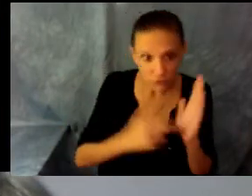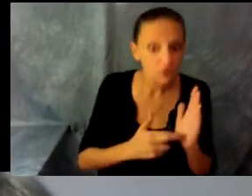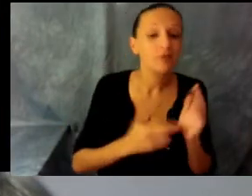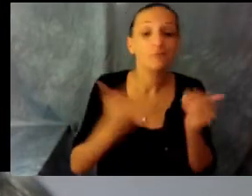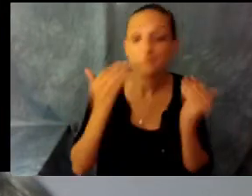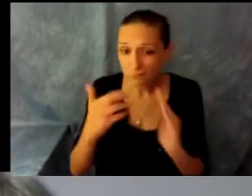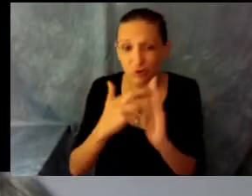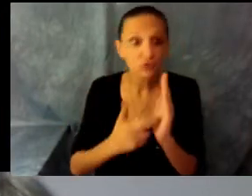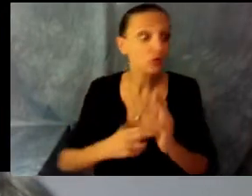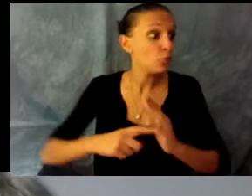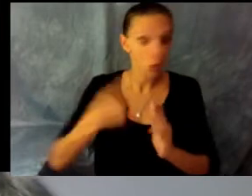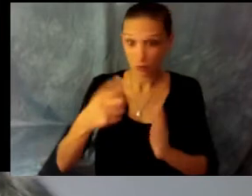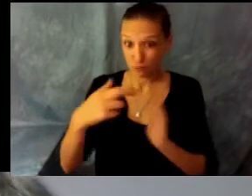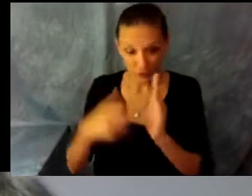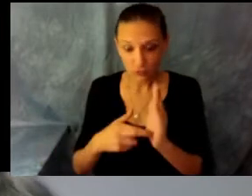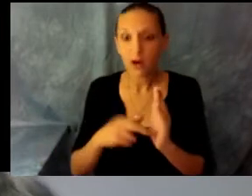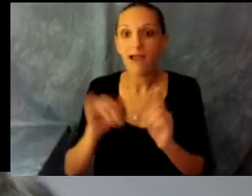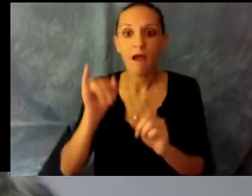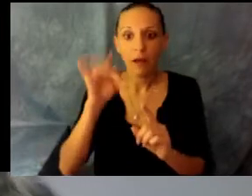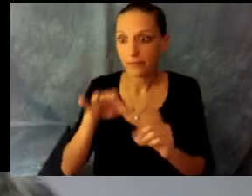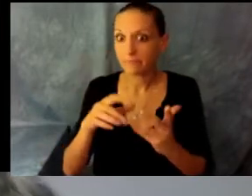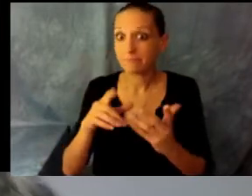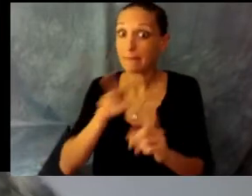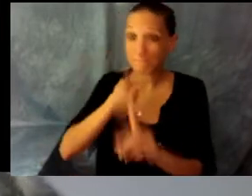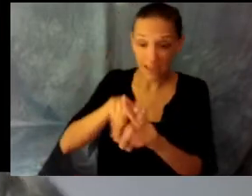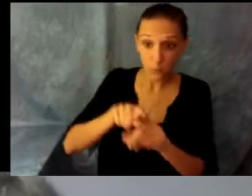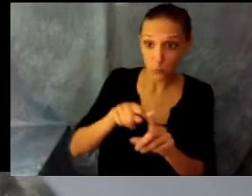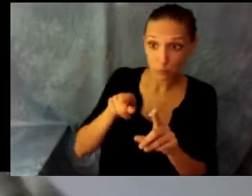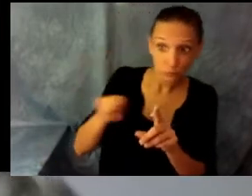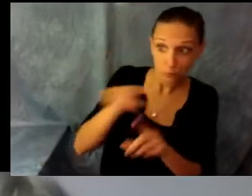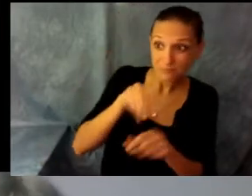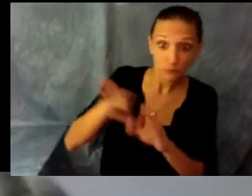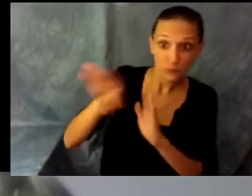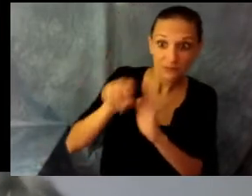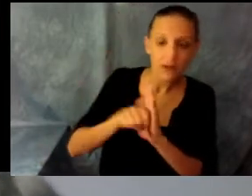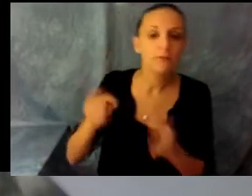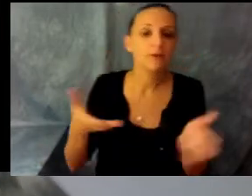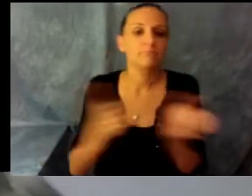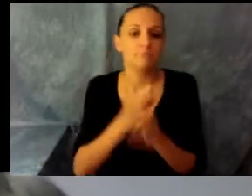once you're registered, you can also, if it is applicable to you in your state, request a mail-in ballot.